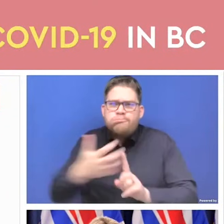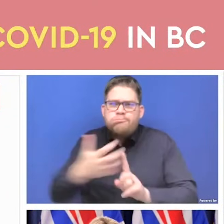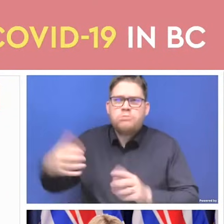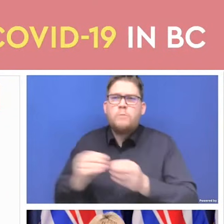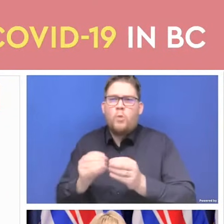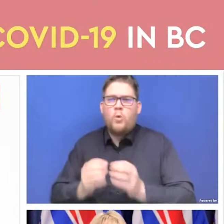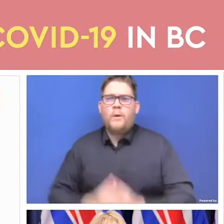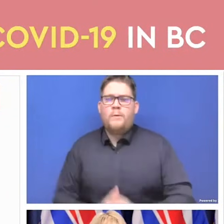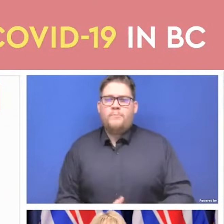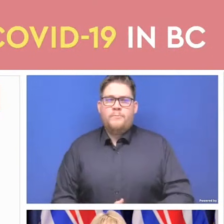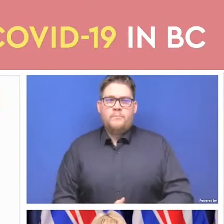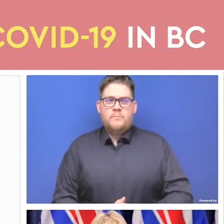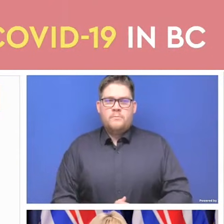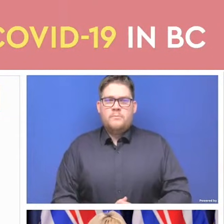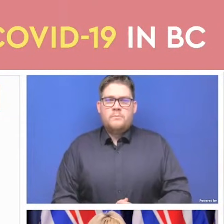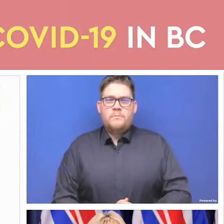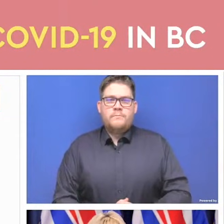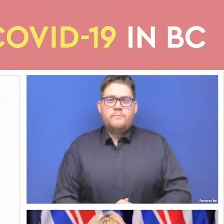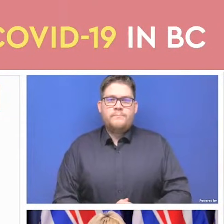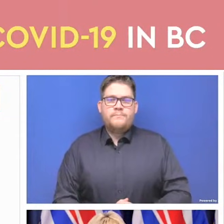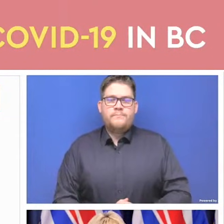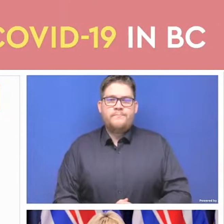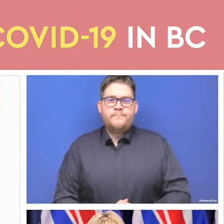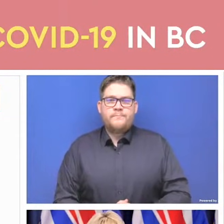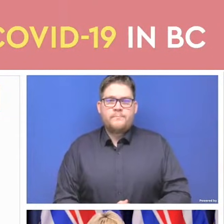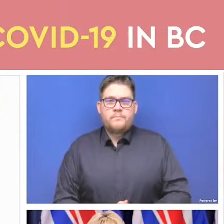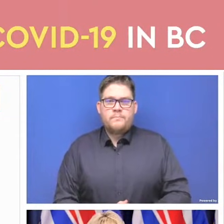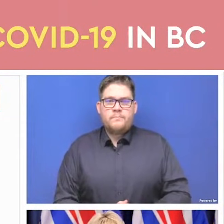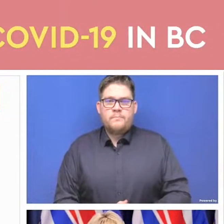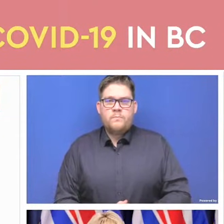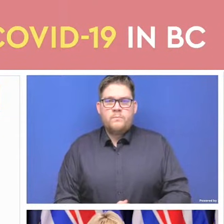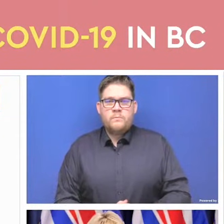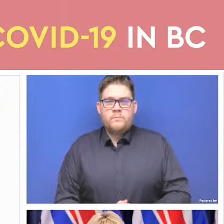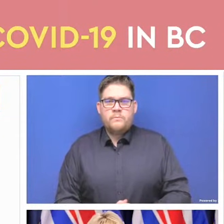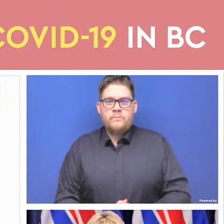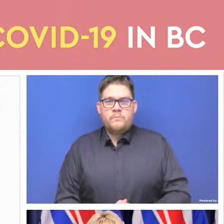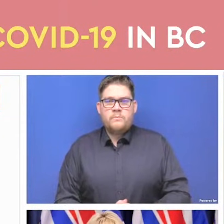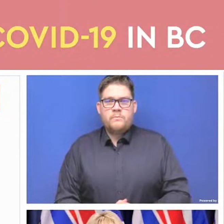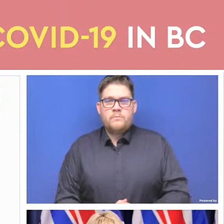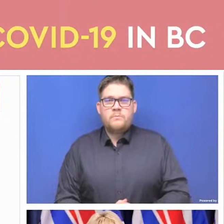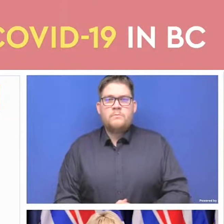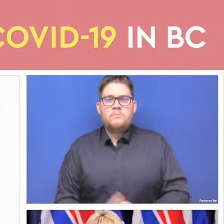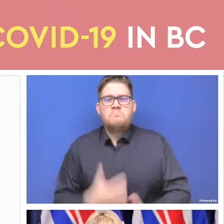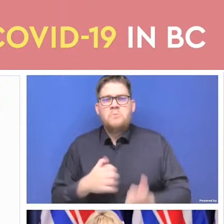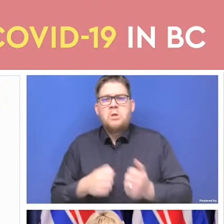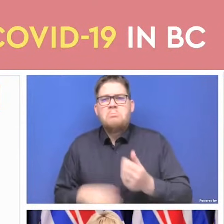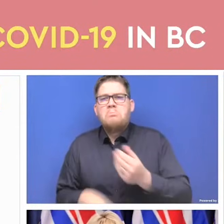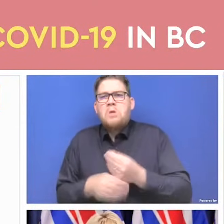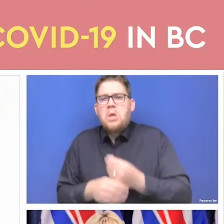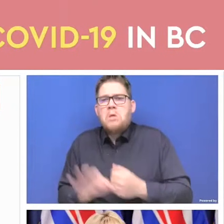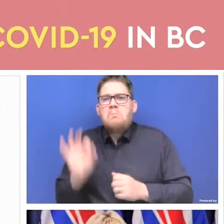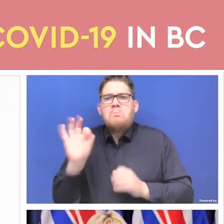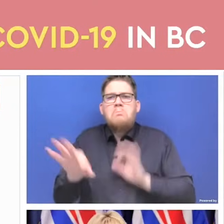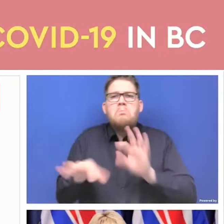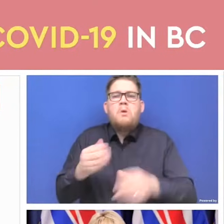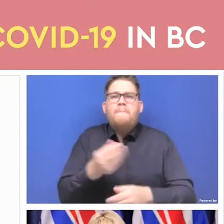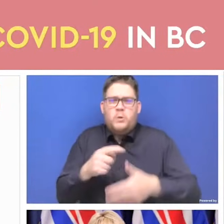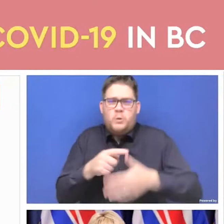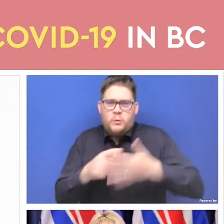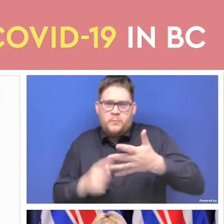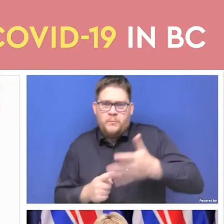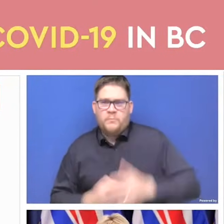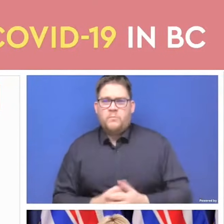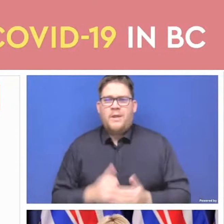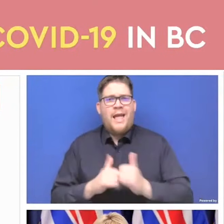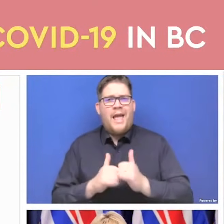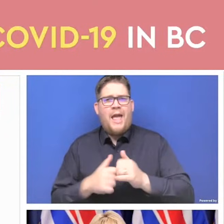that there are a couple of things that are important for us in terms of protecting communities. One is when we have outbreaks in